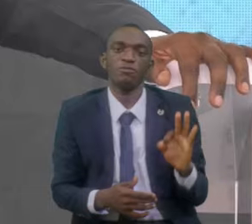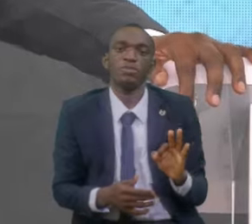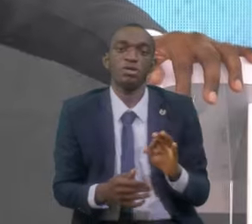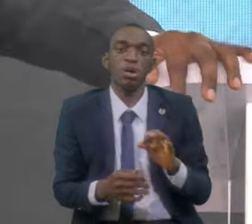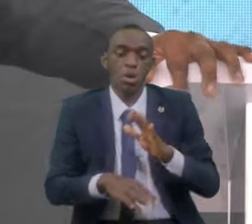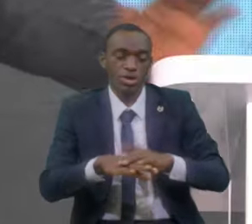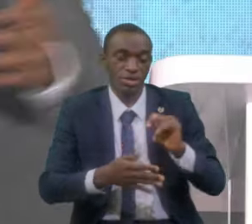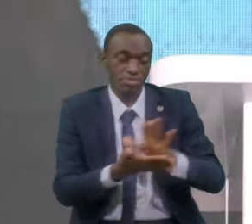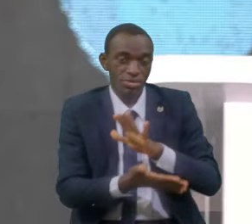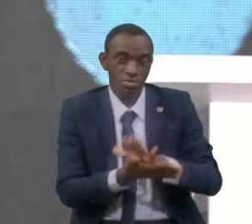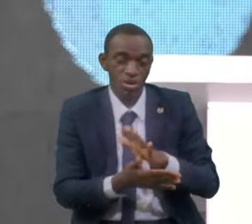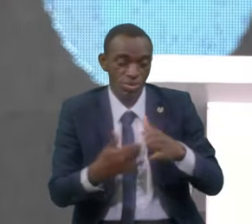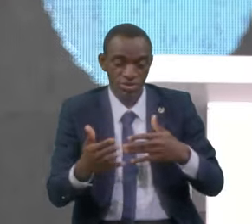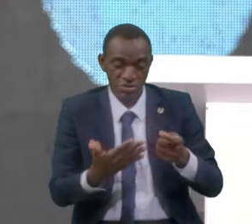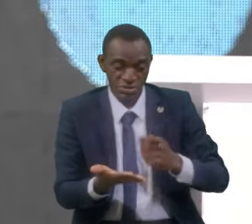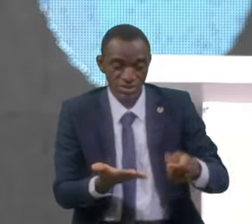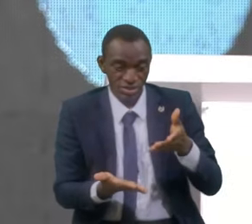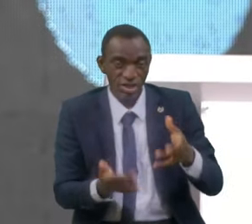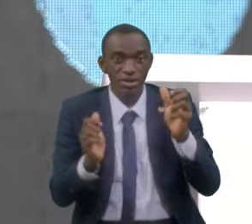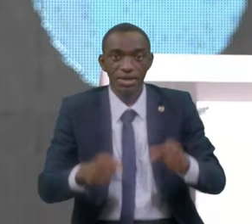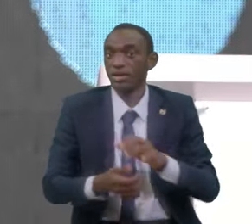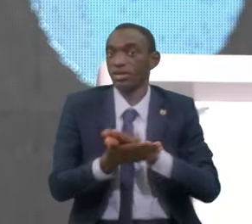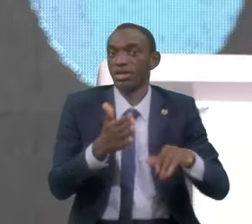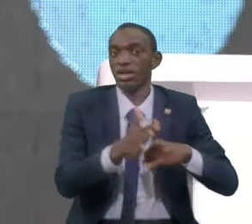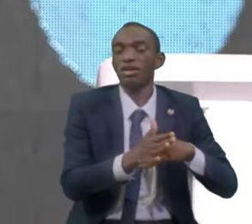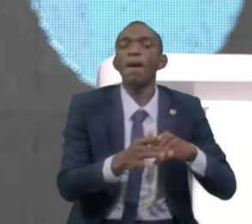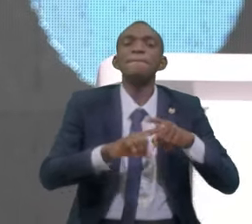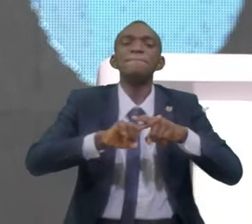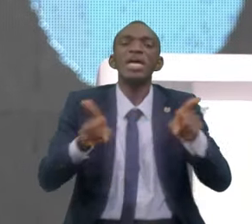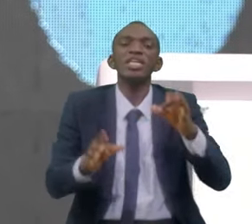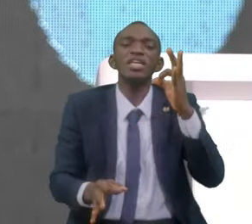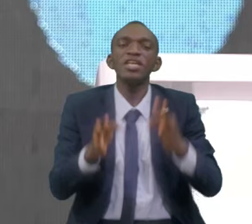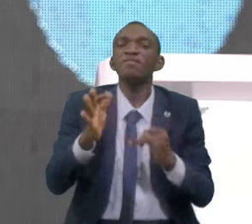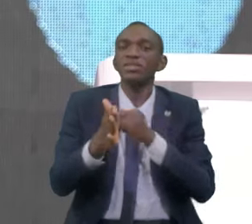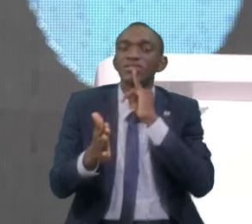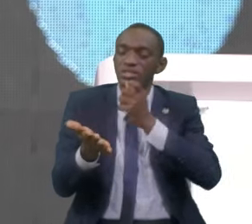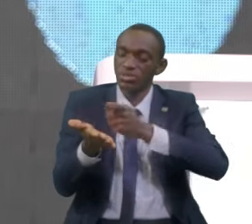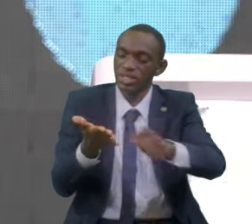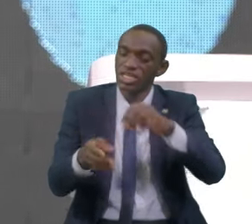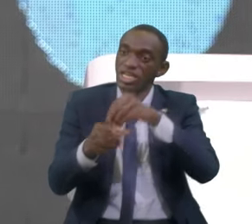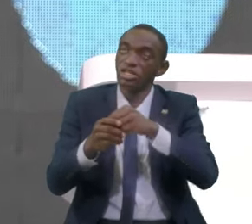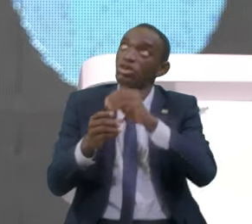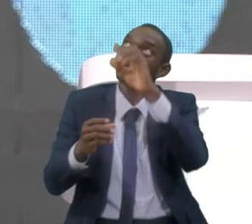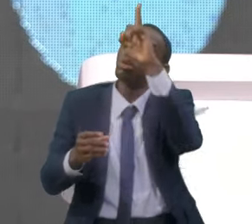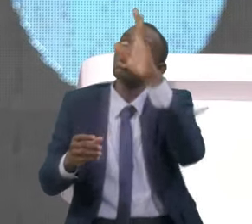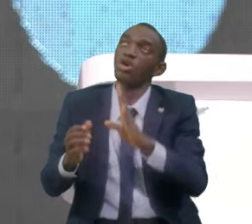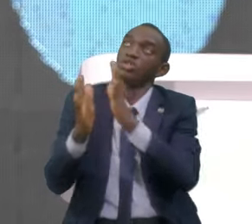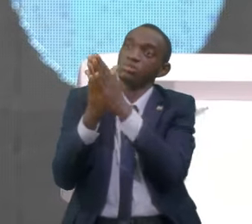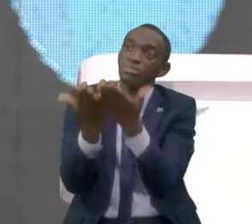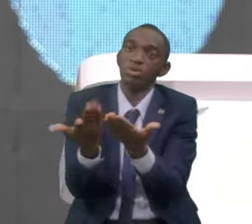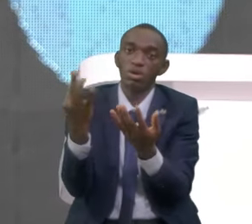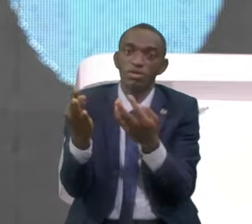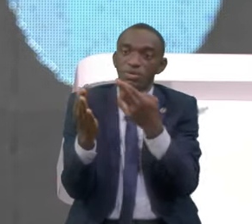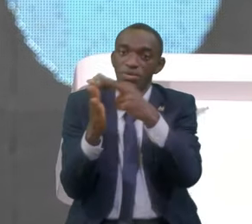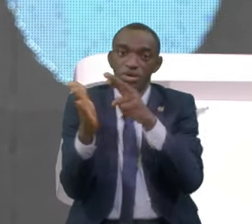slate. But if the sin is written in the book of record, what you've done, and